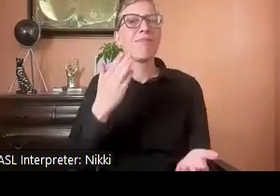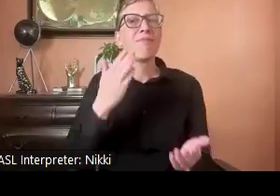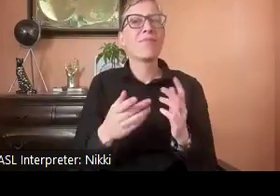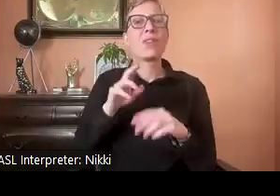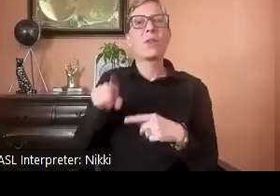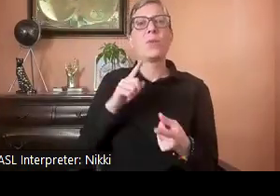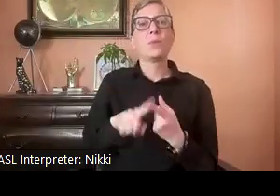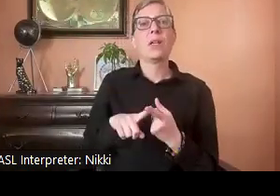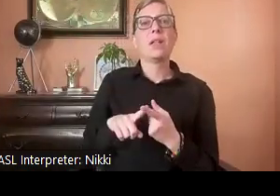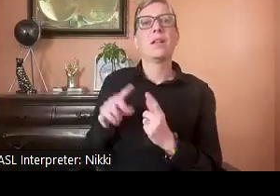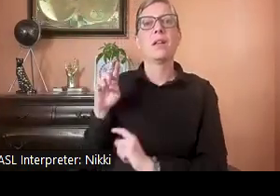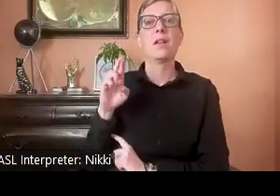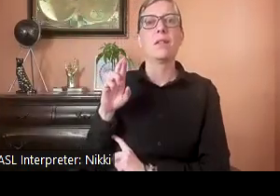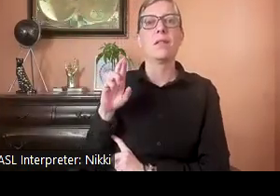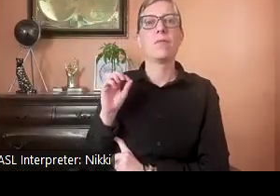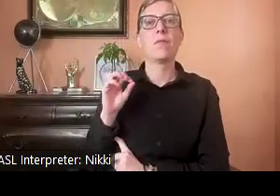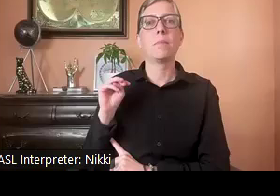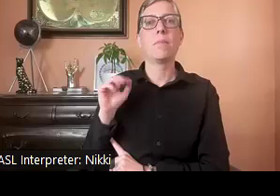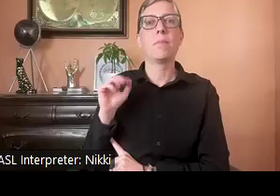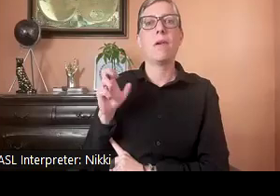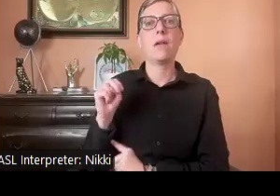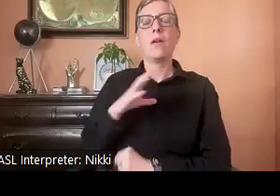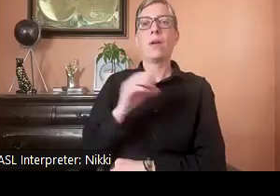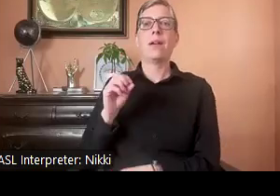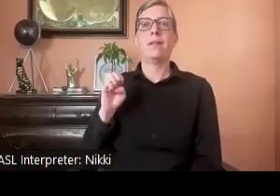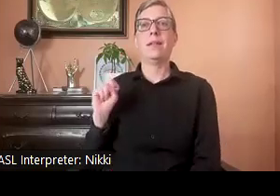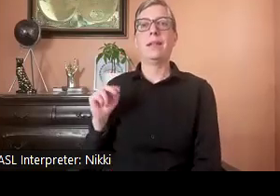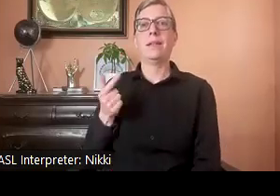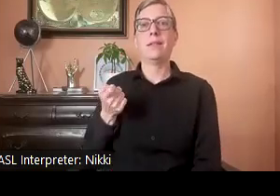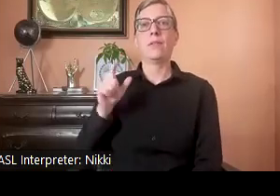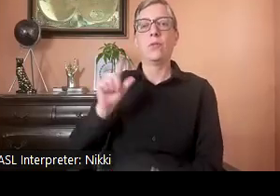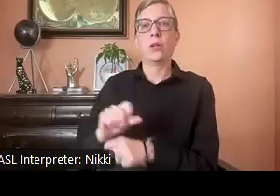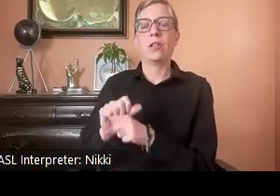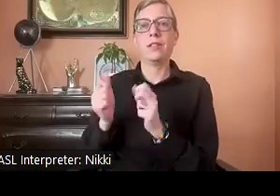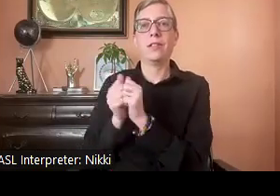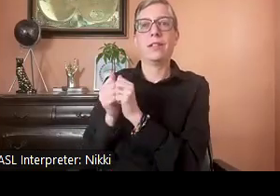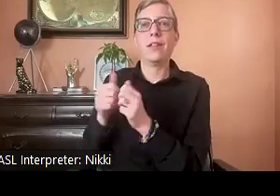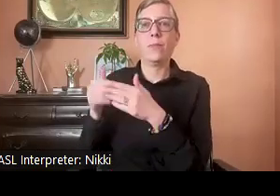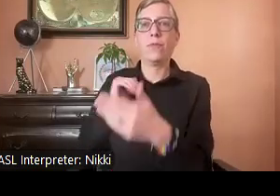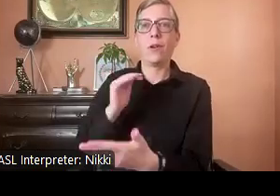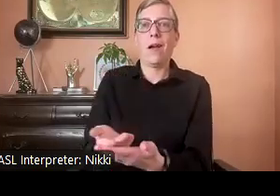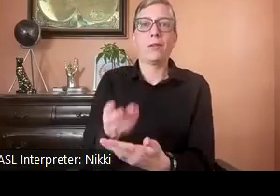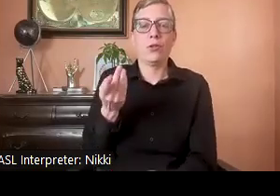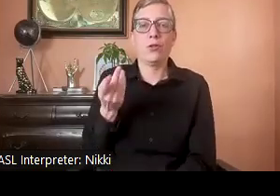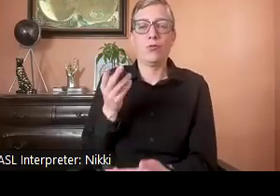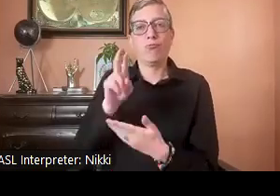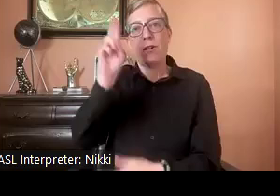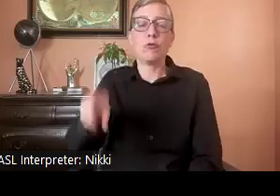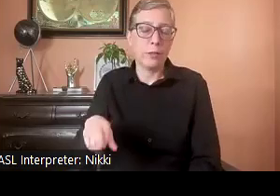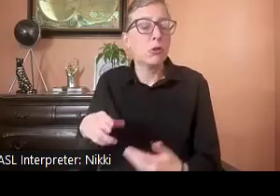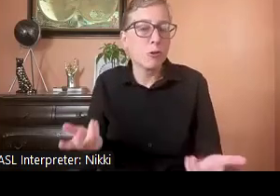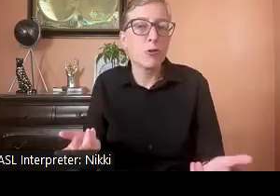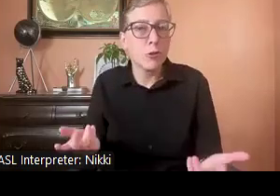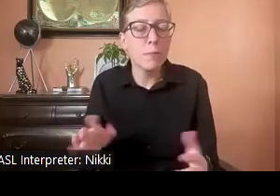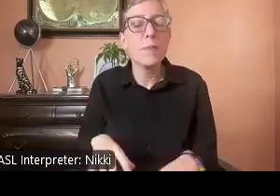George Engel were working together in other institutions before they came to Rochester. And the need